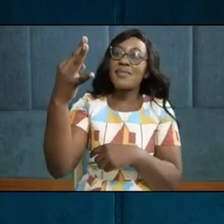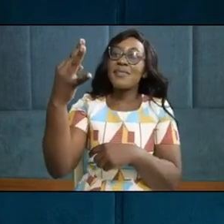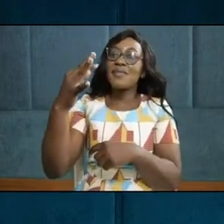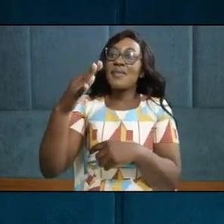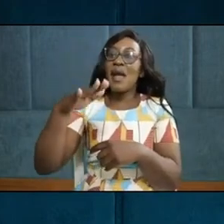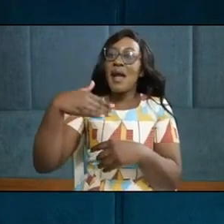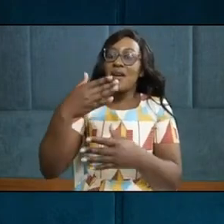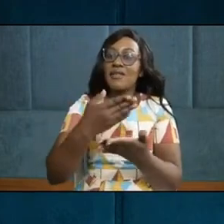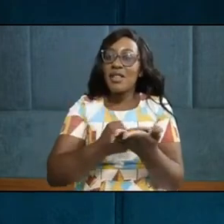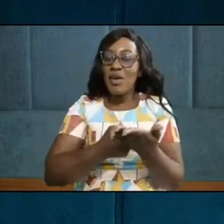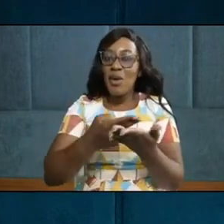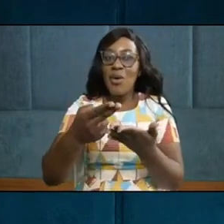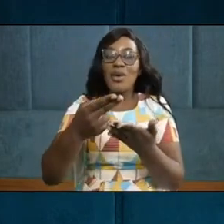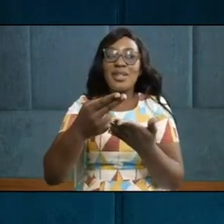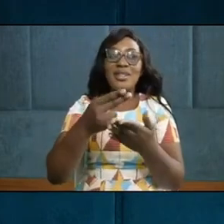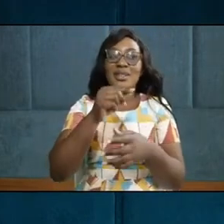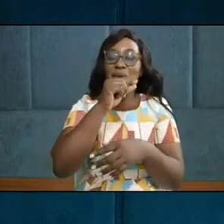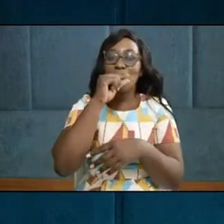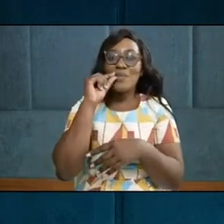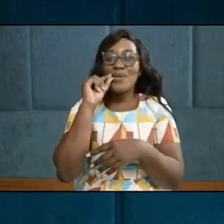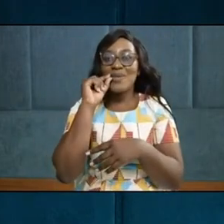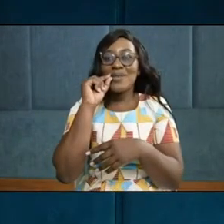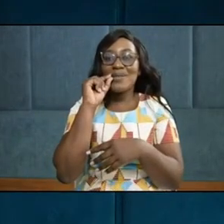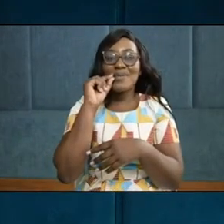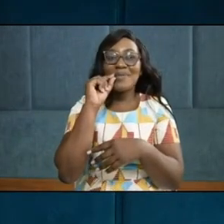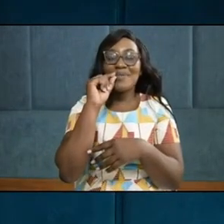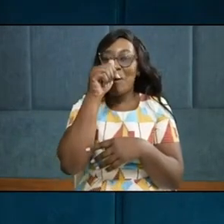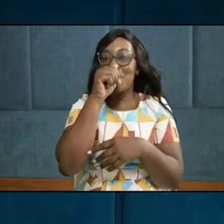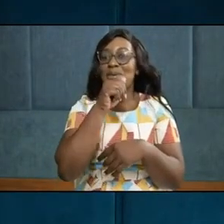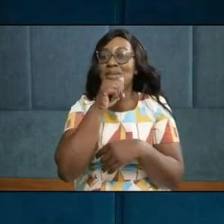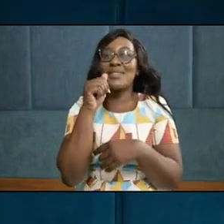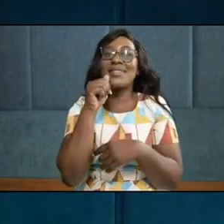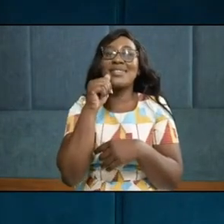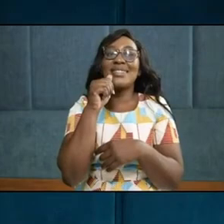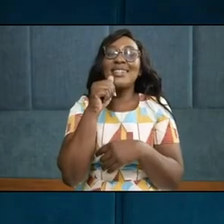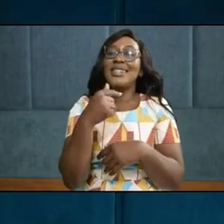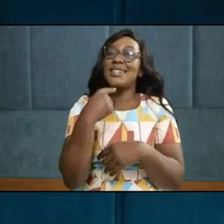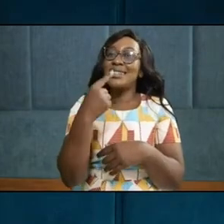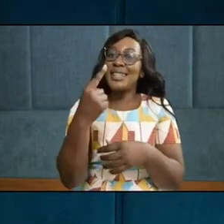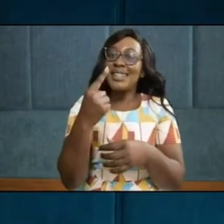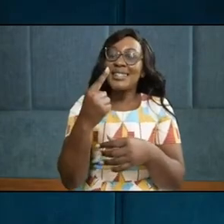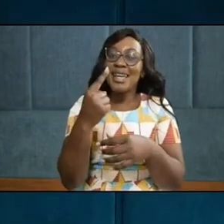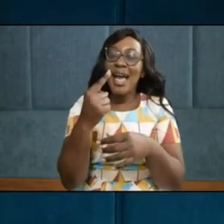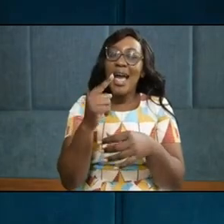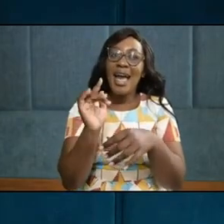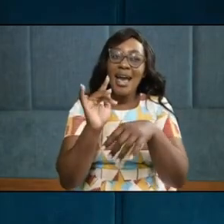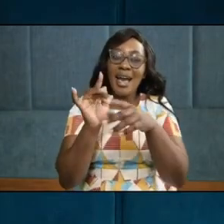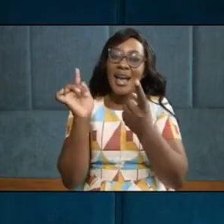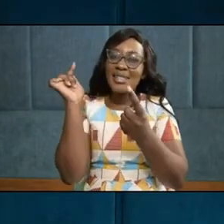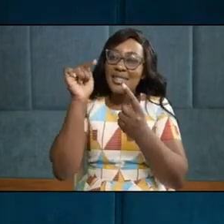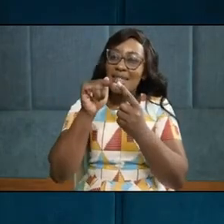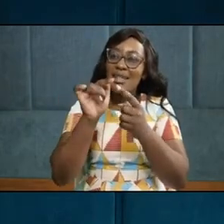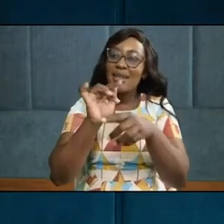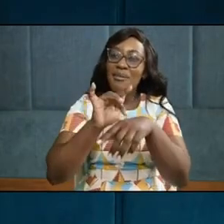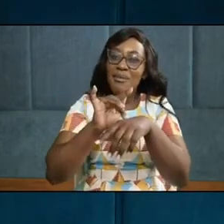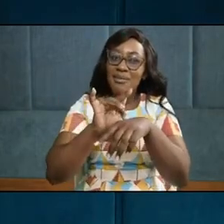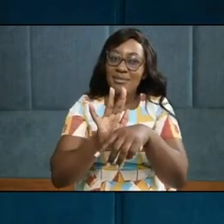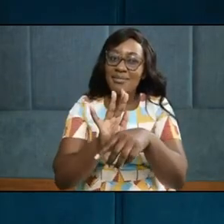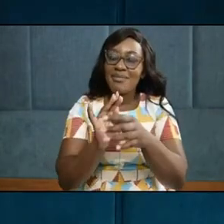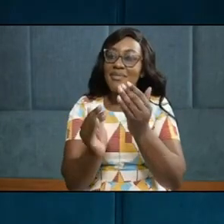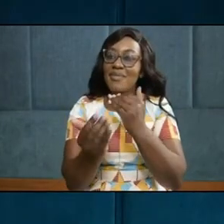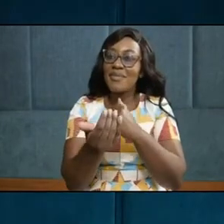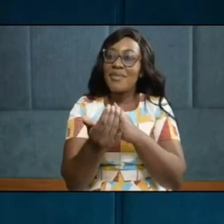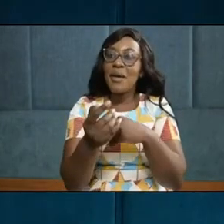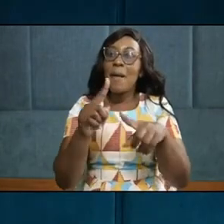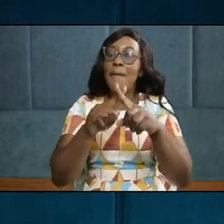After the Holy Communion, Paul preached, and he preached till morning. And on the morning, it was time for him to move on. But the